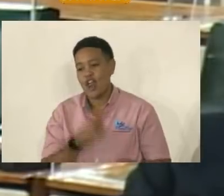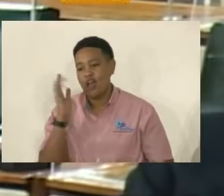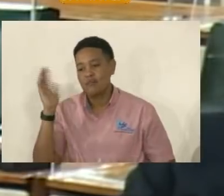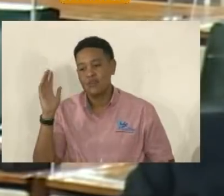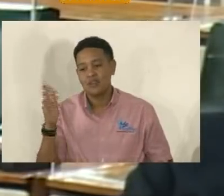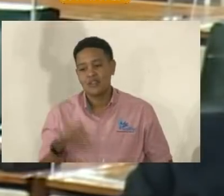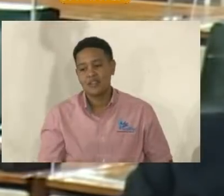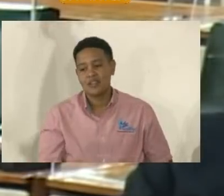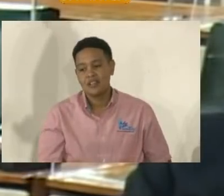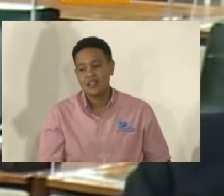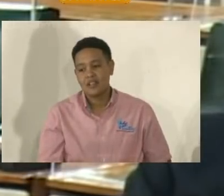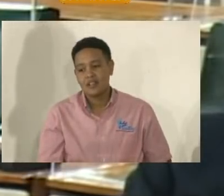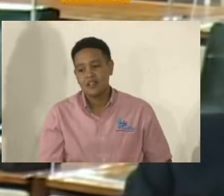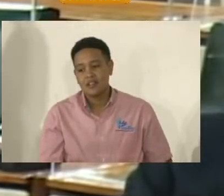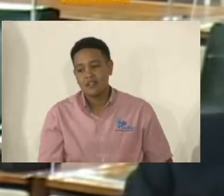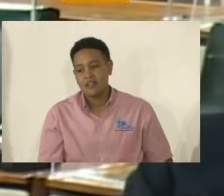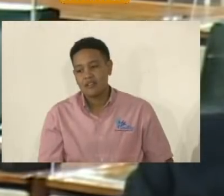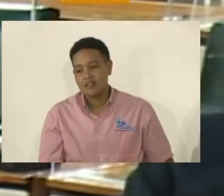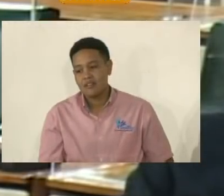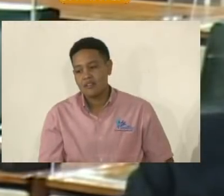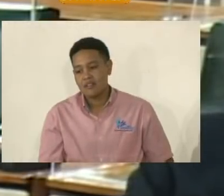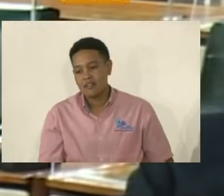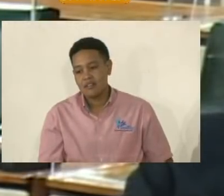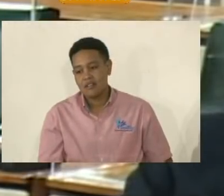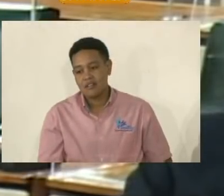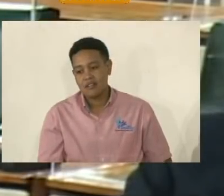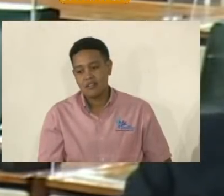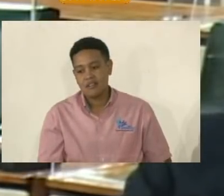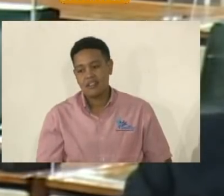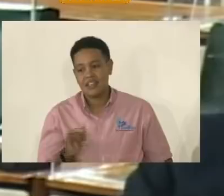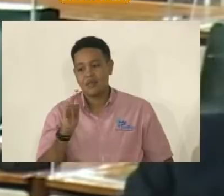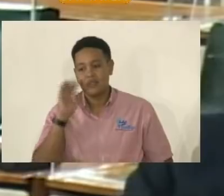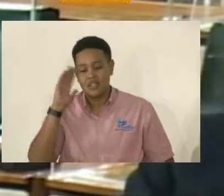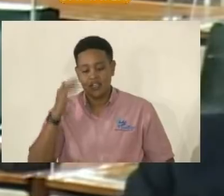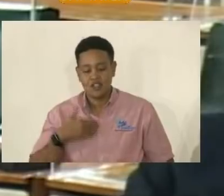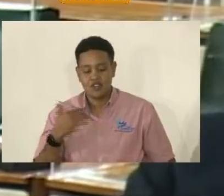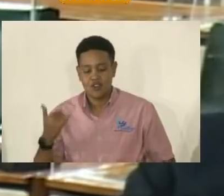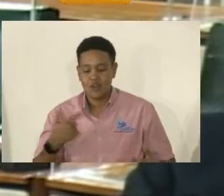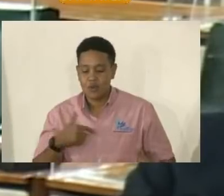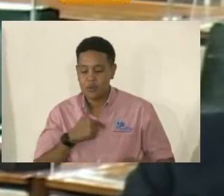So now I start. No, man, that was the intro. Now we start.